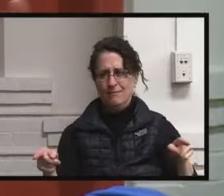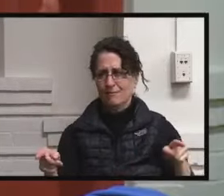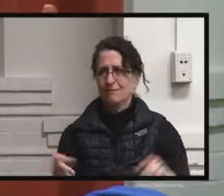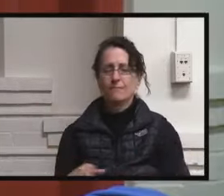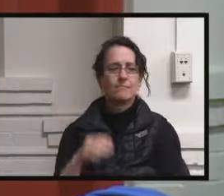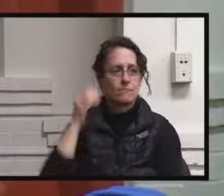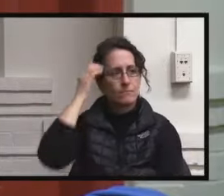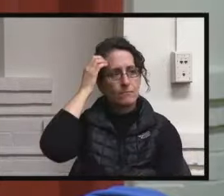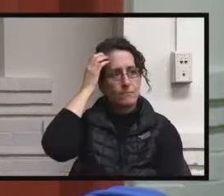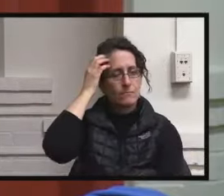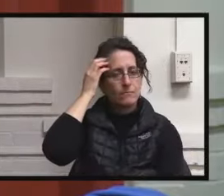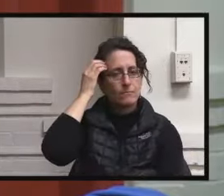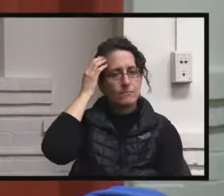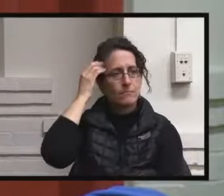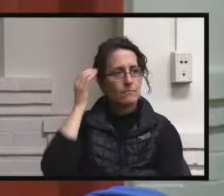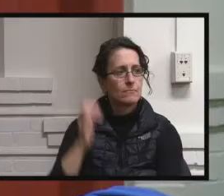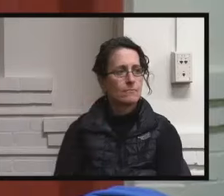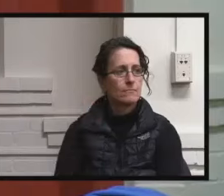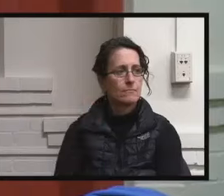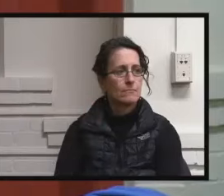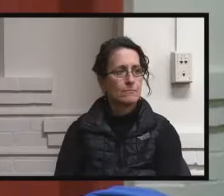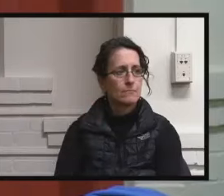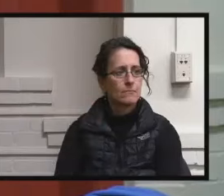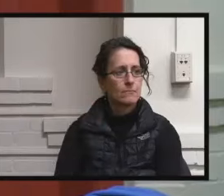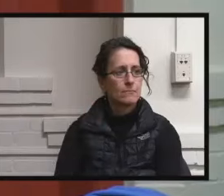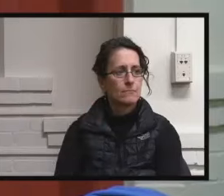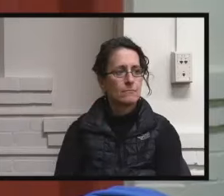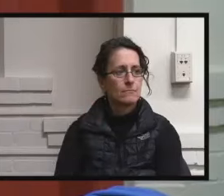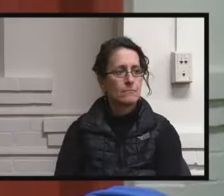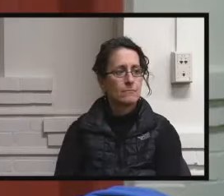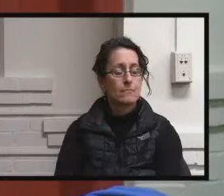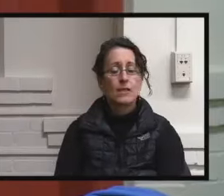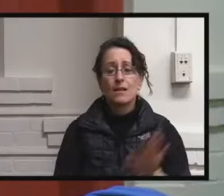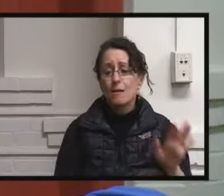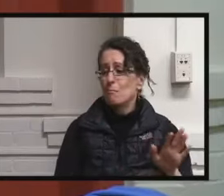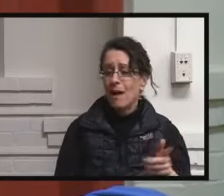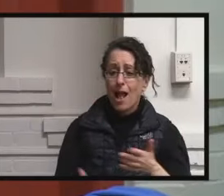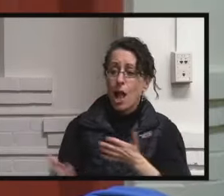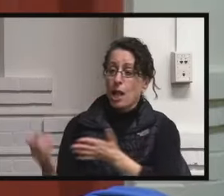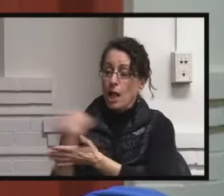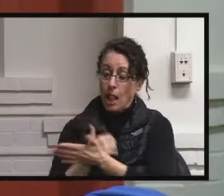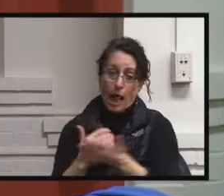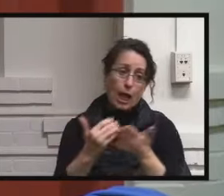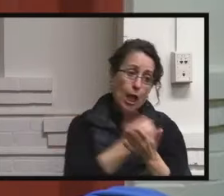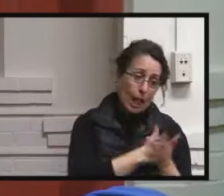collection program for the entire district supports the MRF operation.